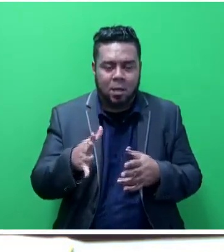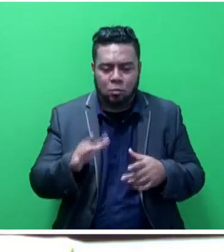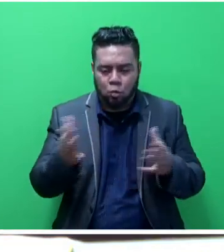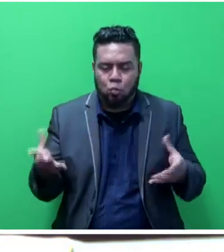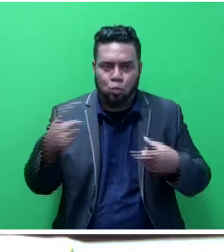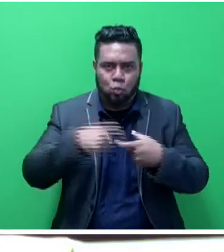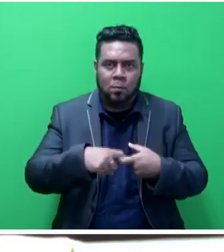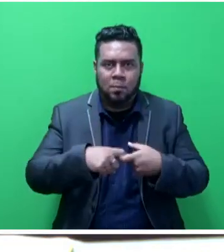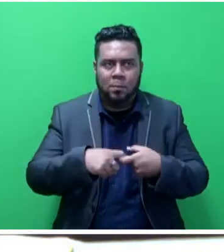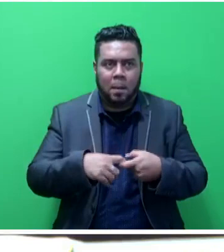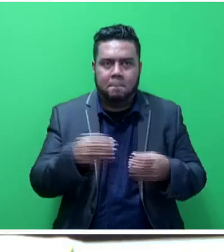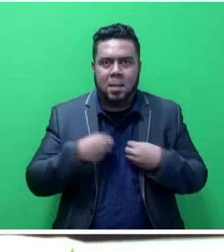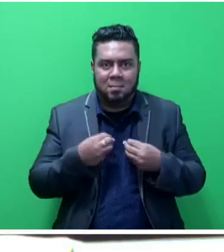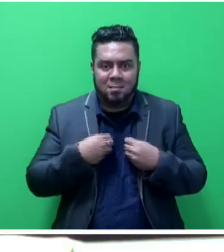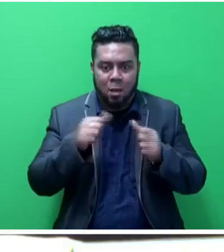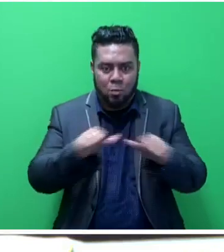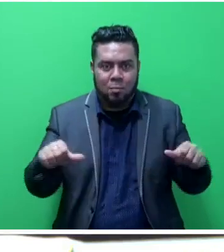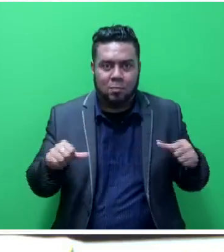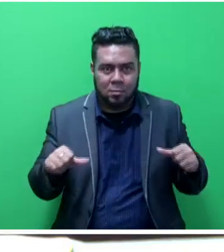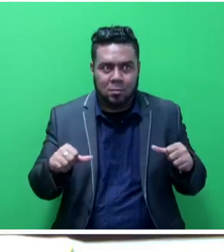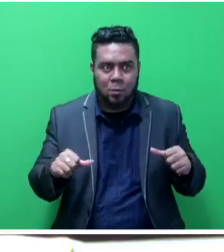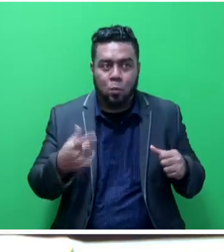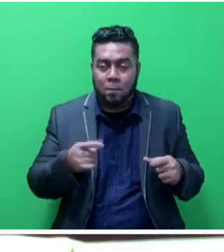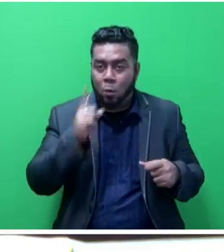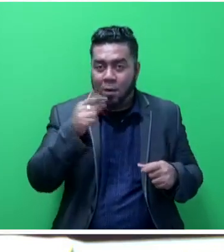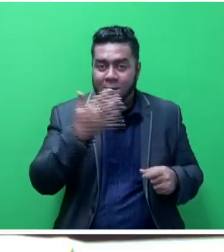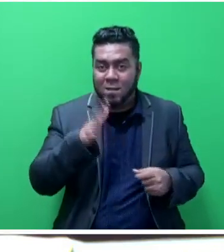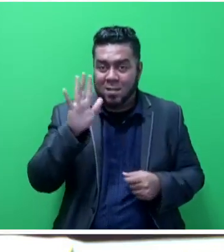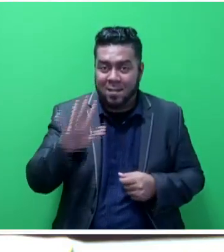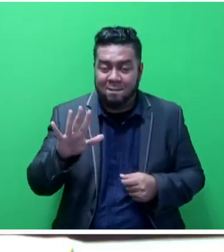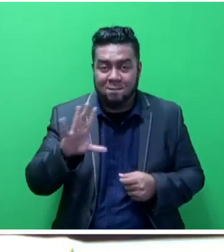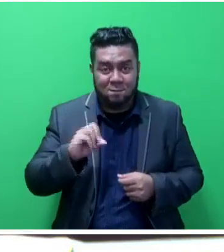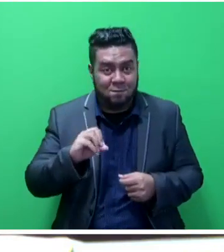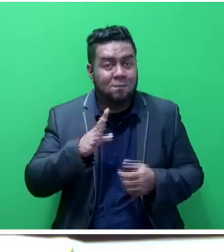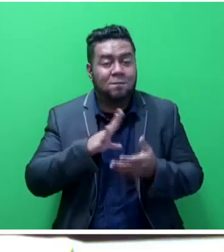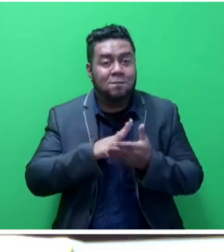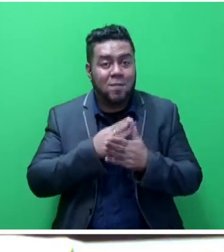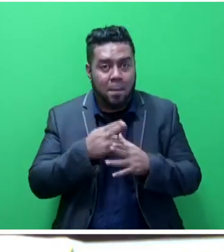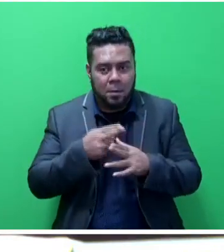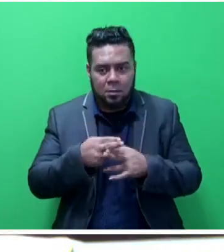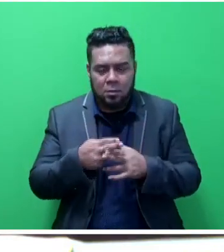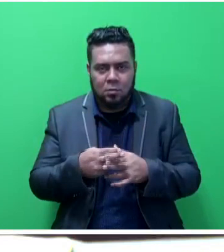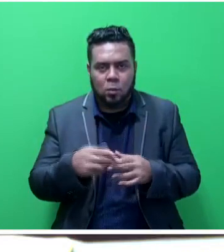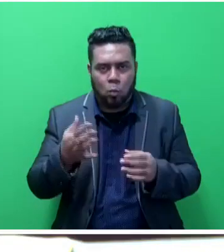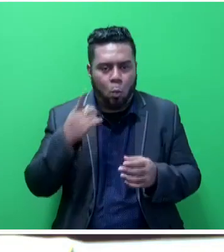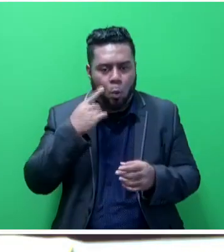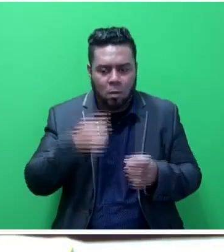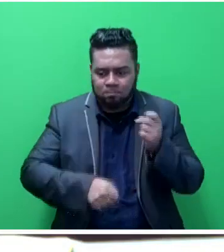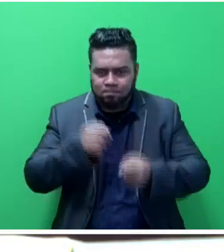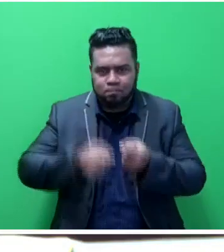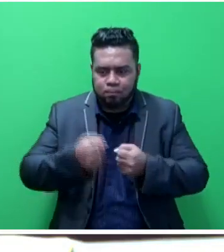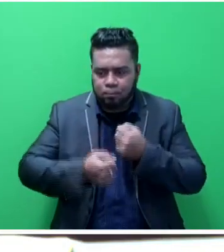agriculture. Irrigation sets, we provided 150 farmers with full irrigation kit, so that we can